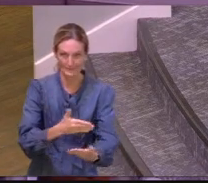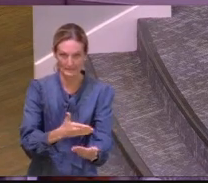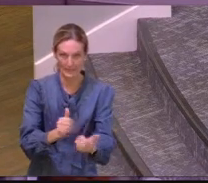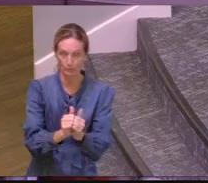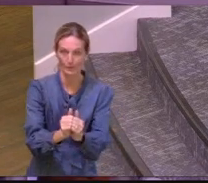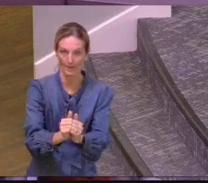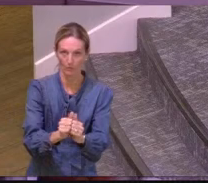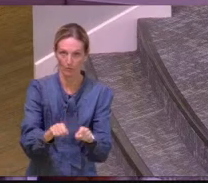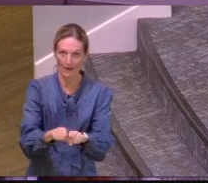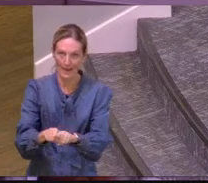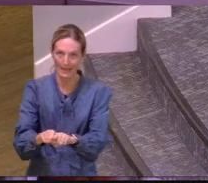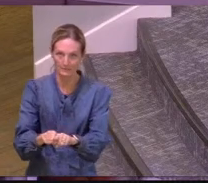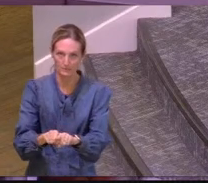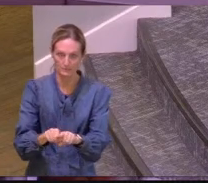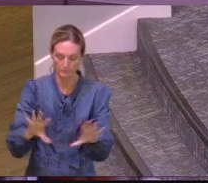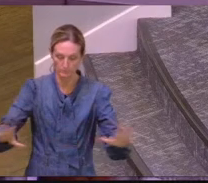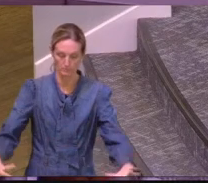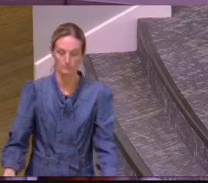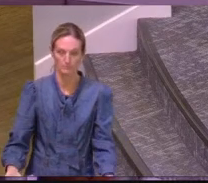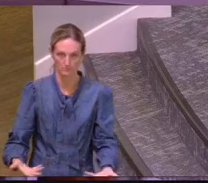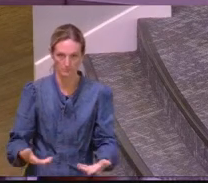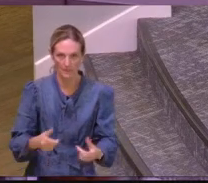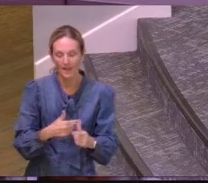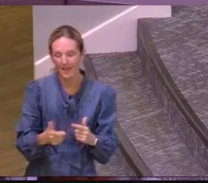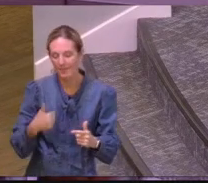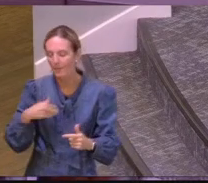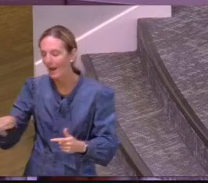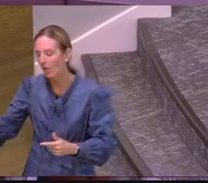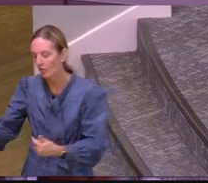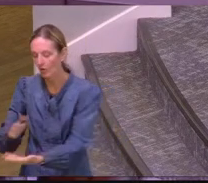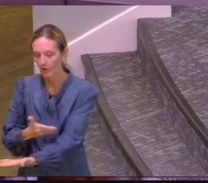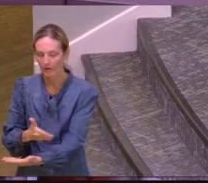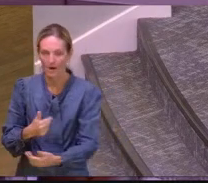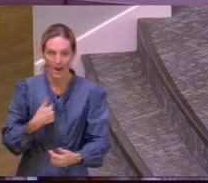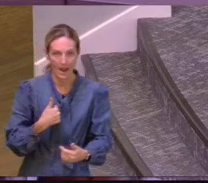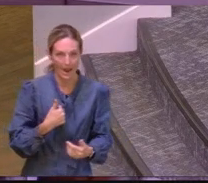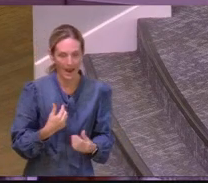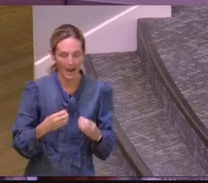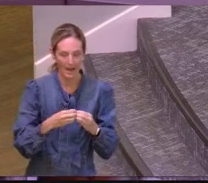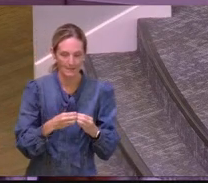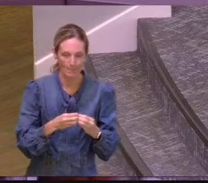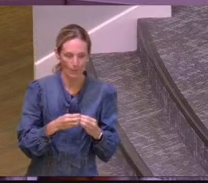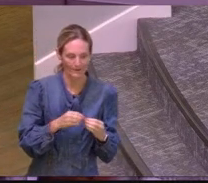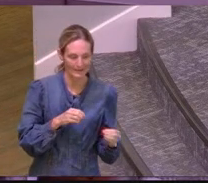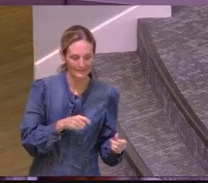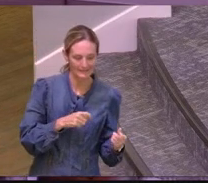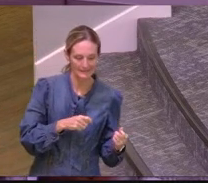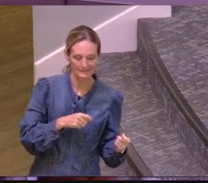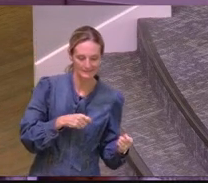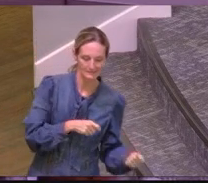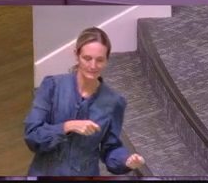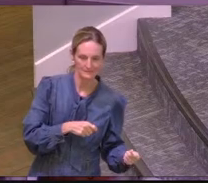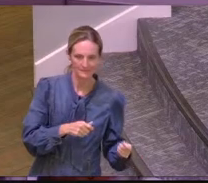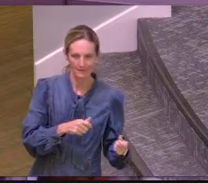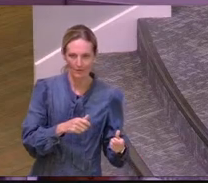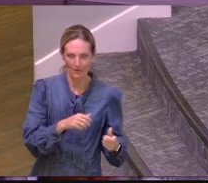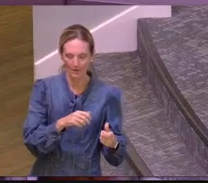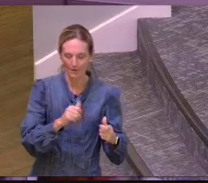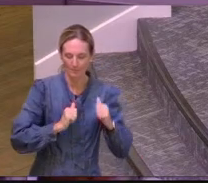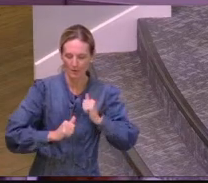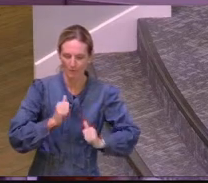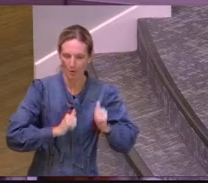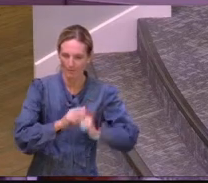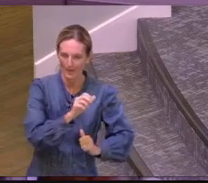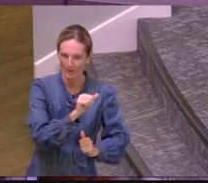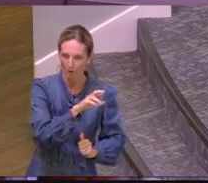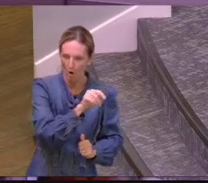as a group, and then we each had our other, but I'm more leaning toward the performing arts and again, giving a child something that they can